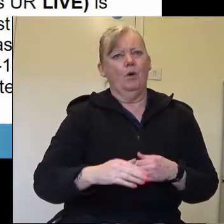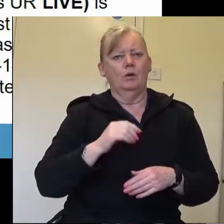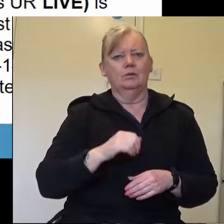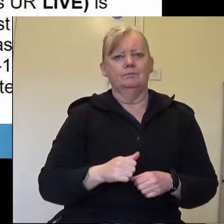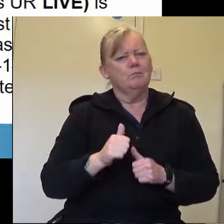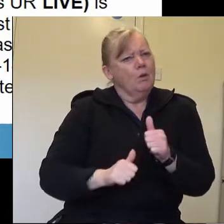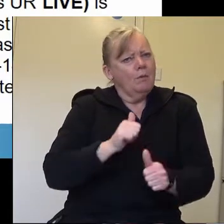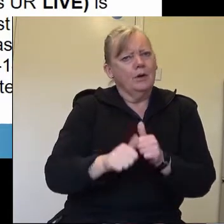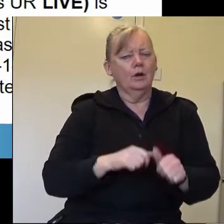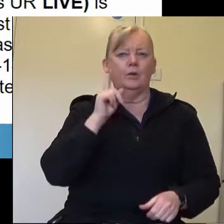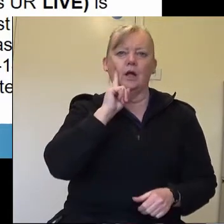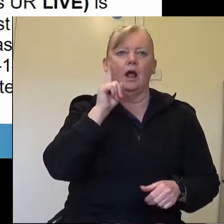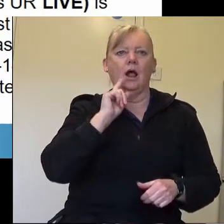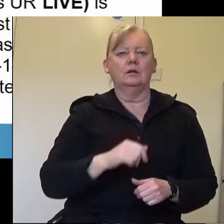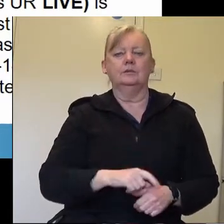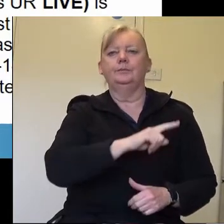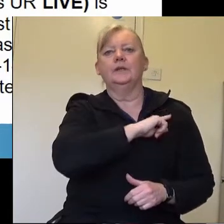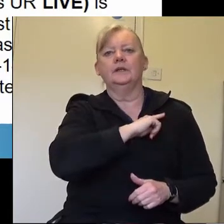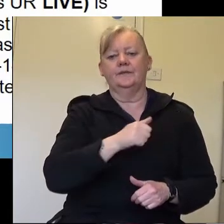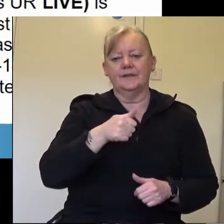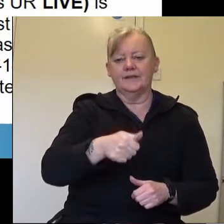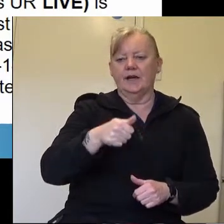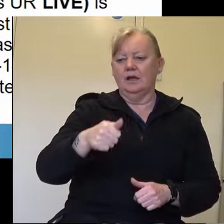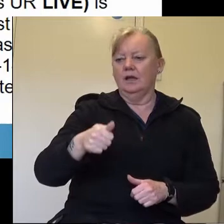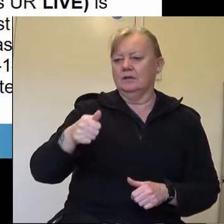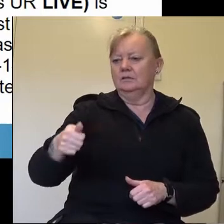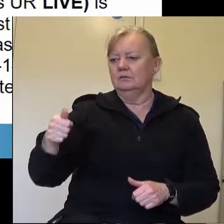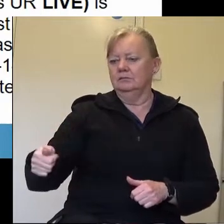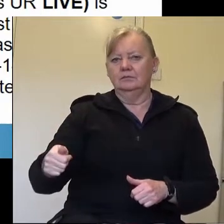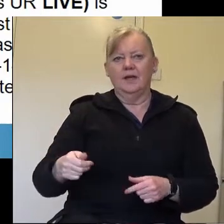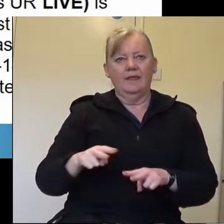is more popular with girls, to be honest, because of the stickers